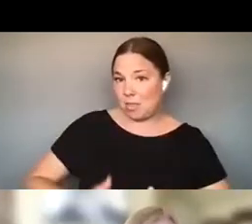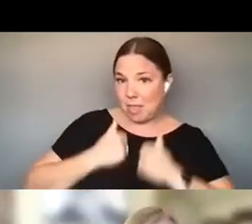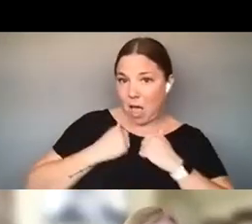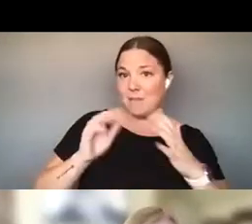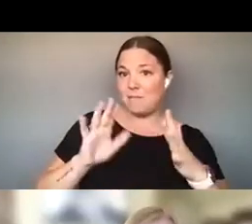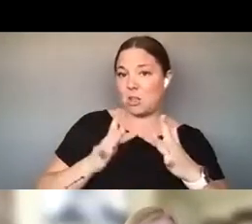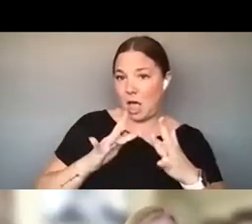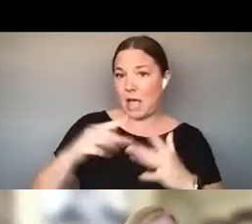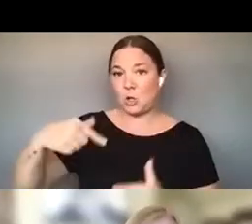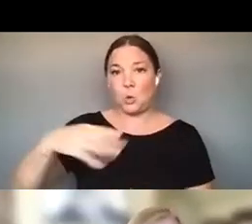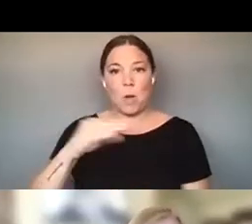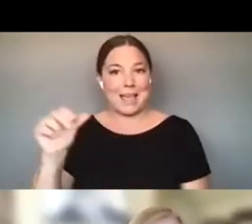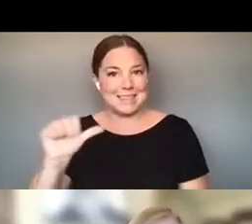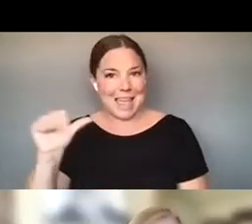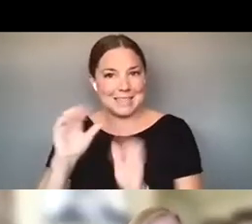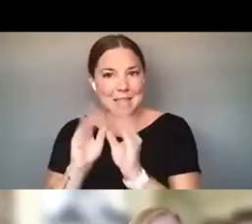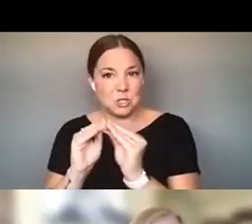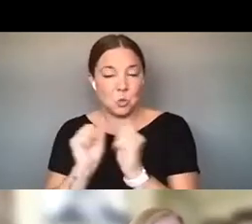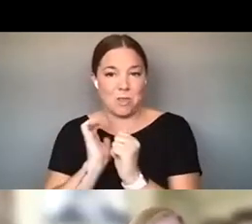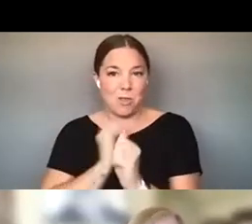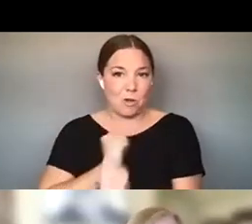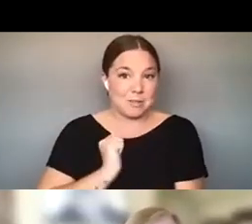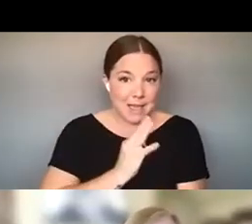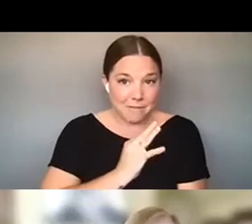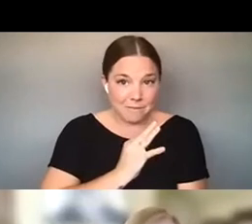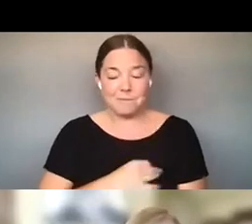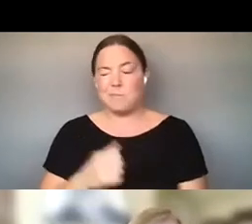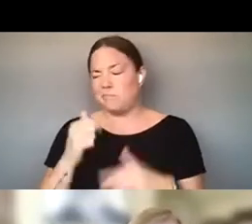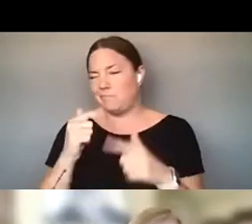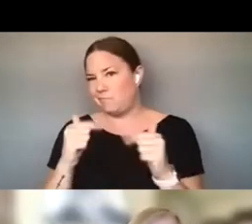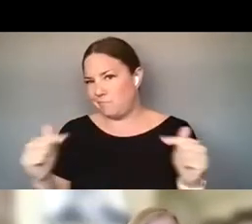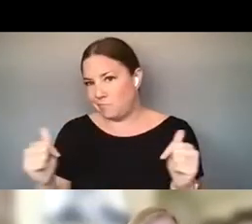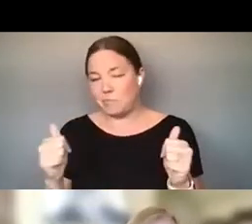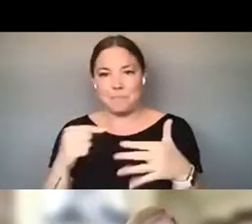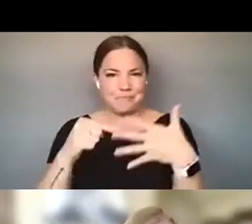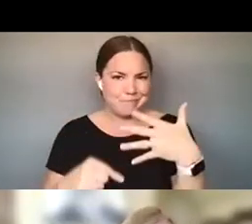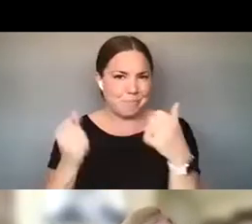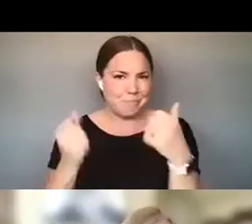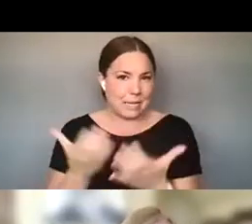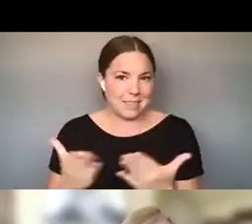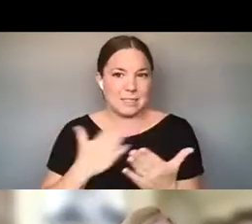Q&A sessions with our staff and many other items. Please check it out.